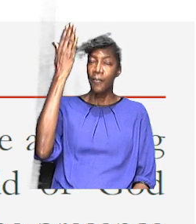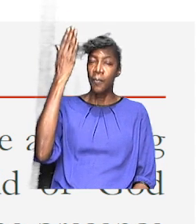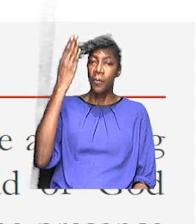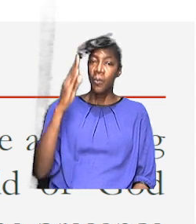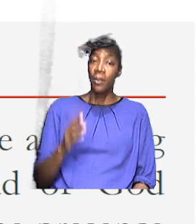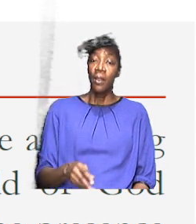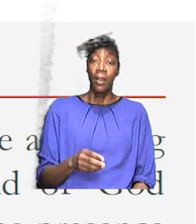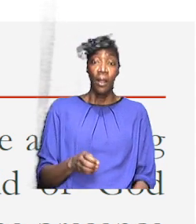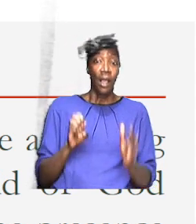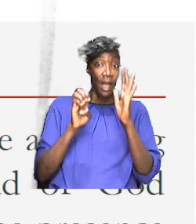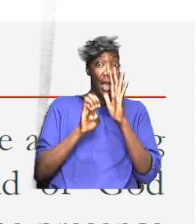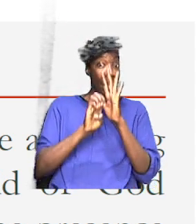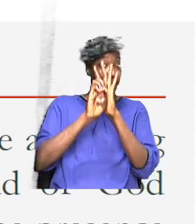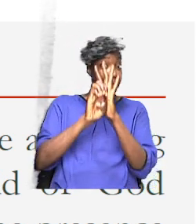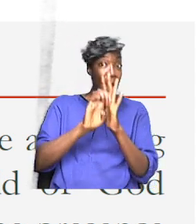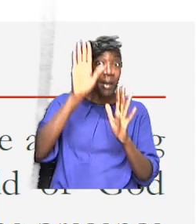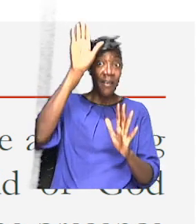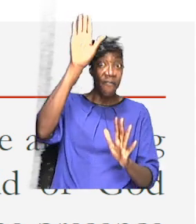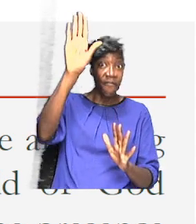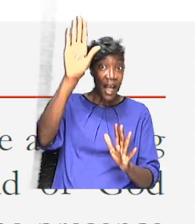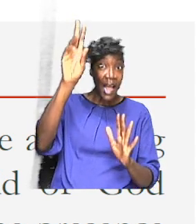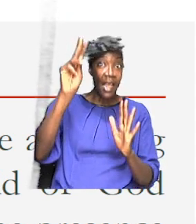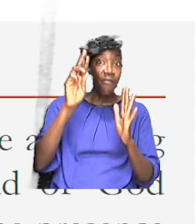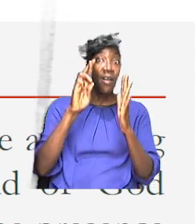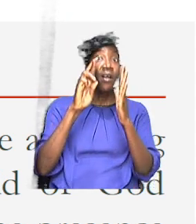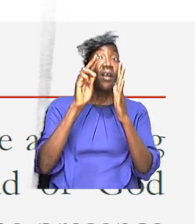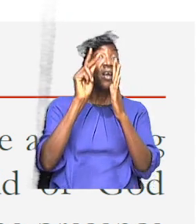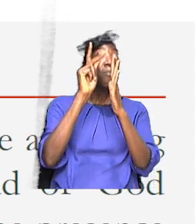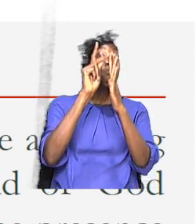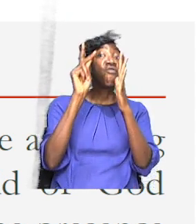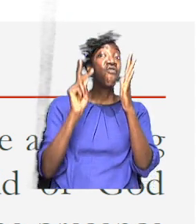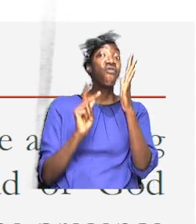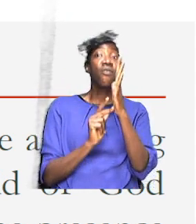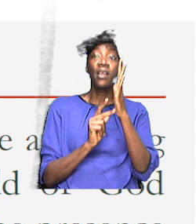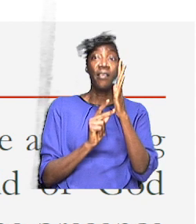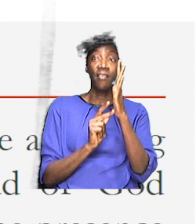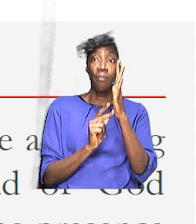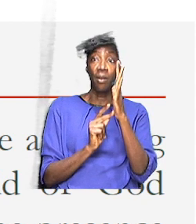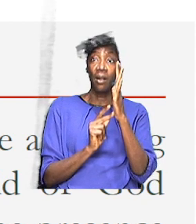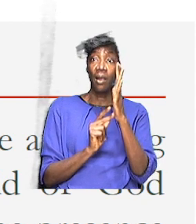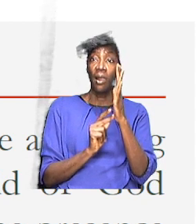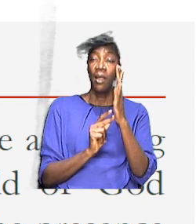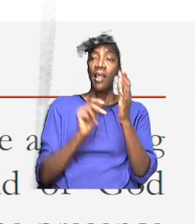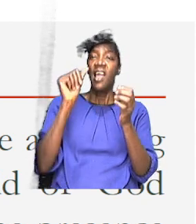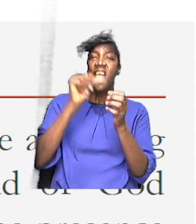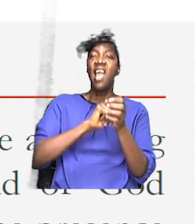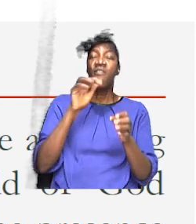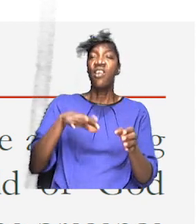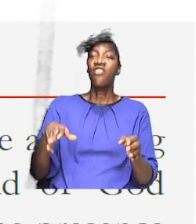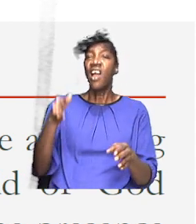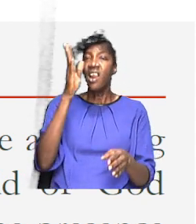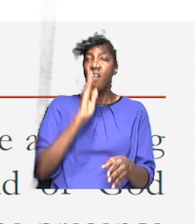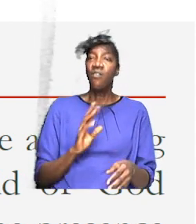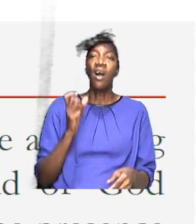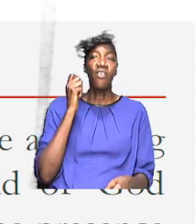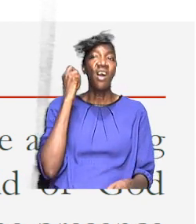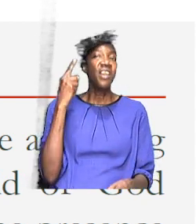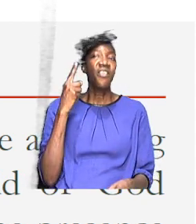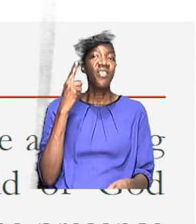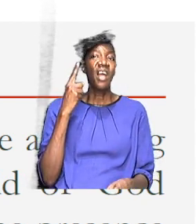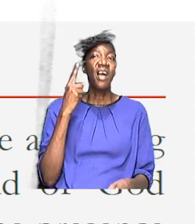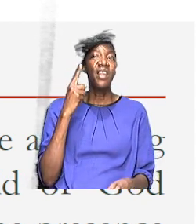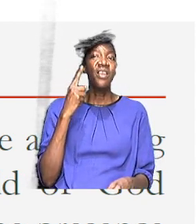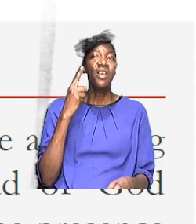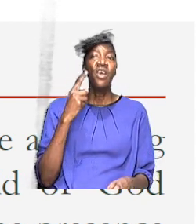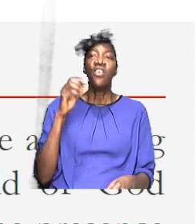principles that every child of God should be aware of as they endeavor to enter the presence of God. I'm going to pull from this story to see some of